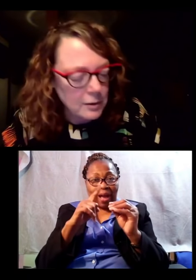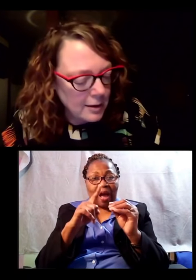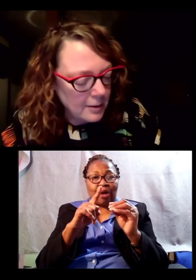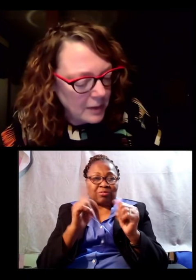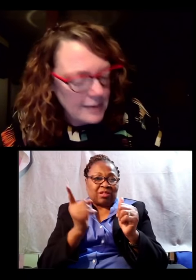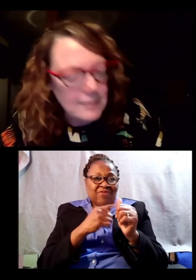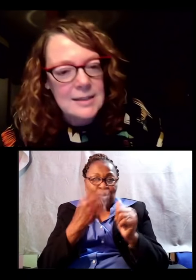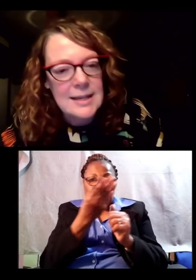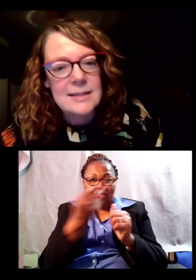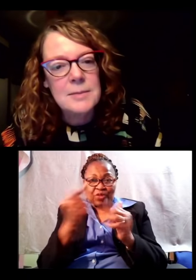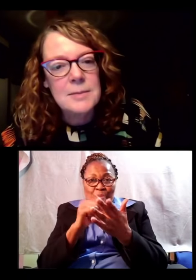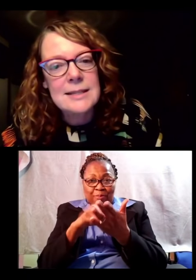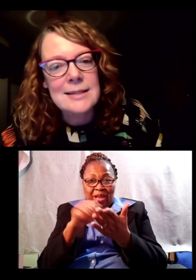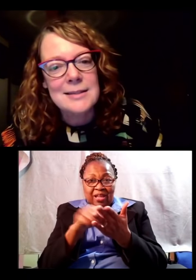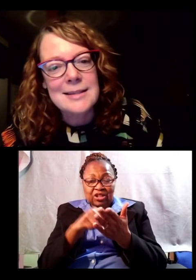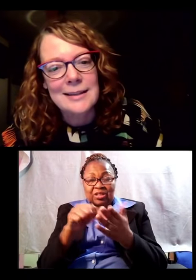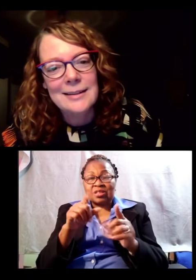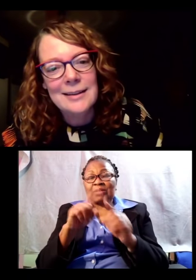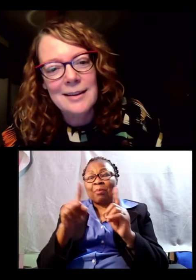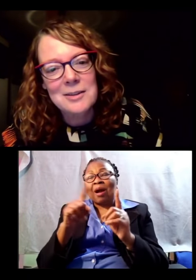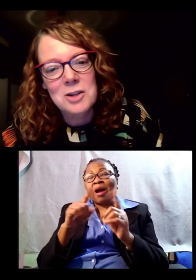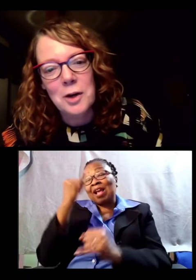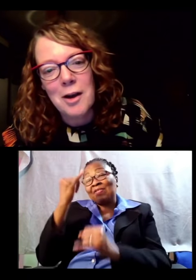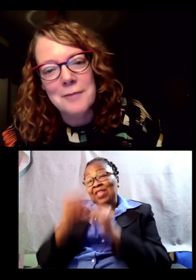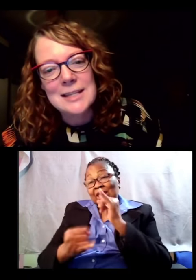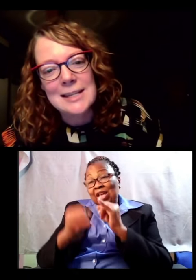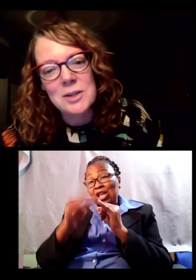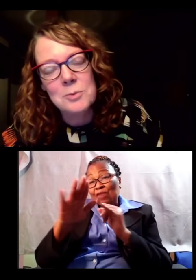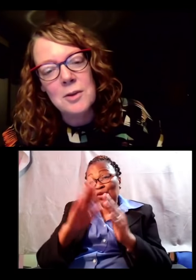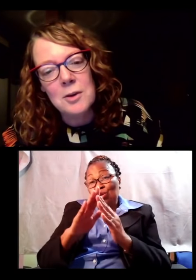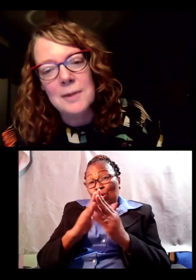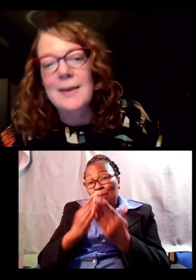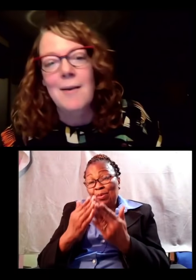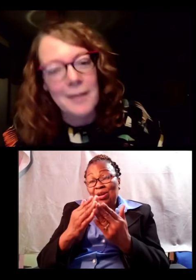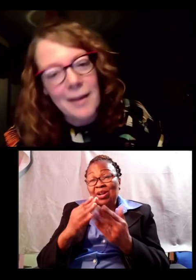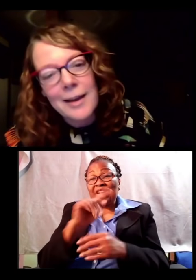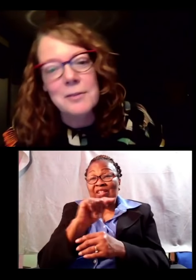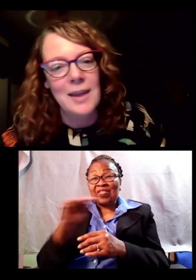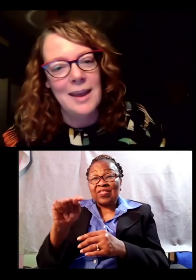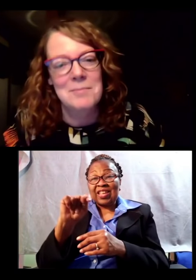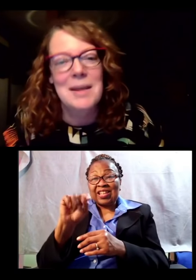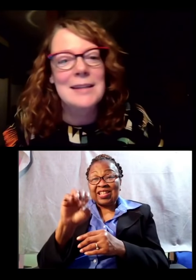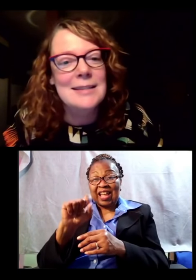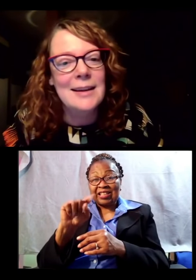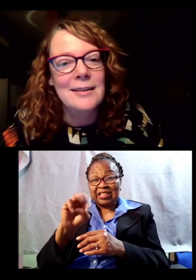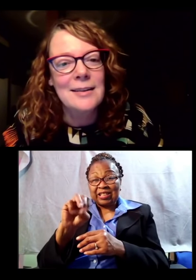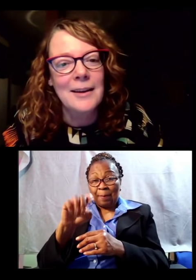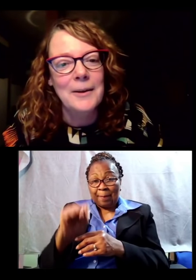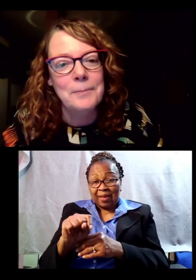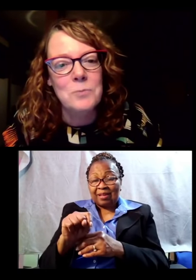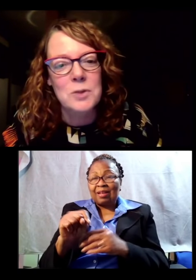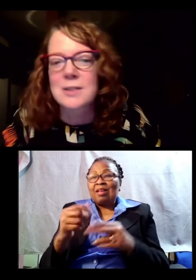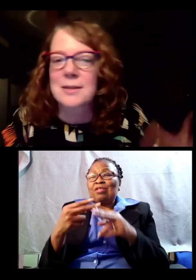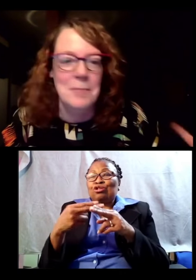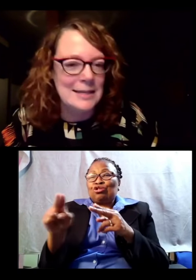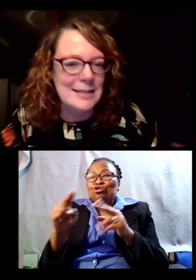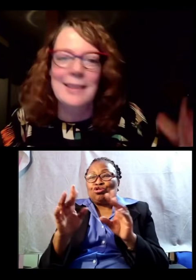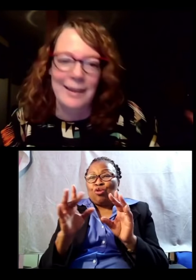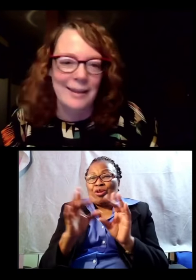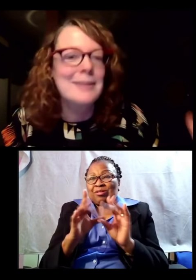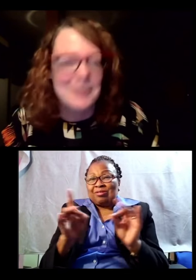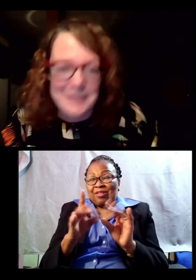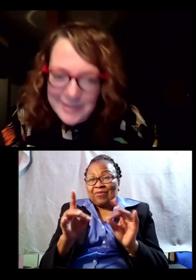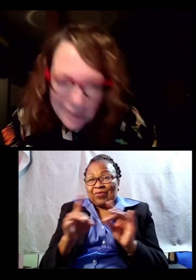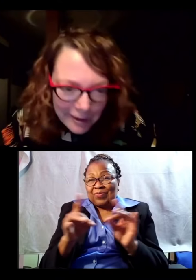love about the end of the Testaments is there's a short conversation with you in the archive of The Handmaid's Tale, which is an